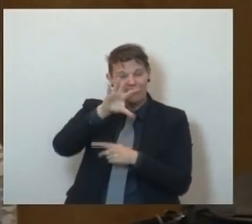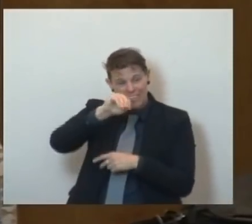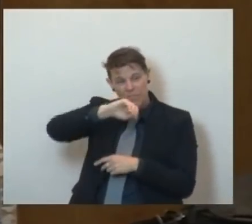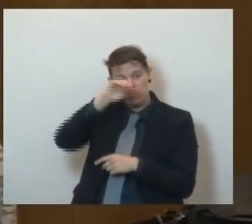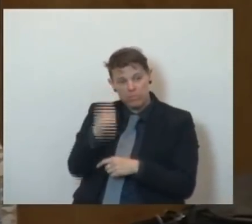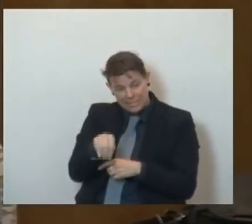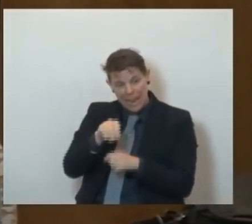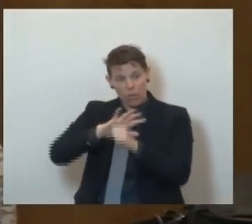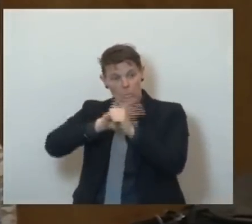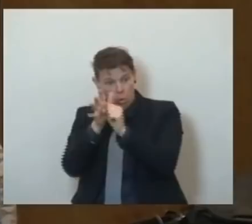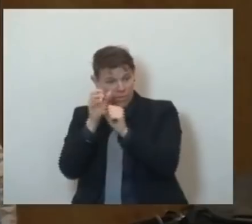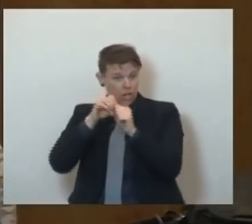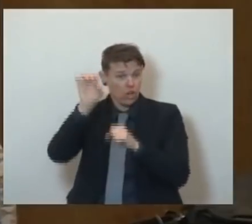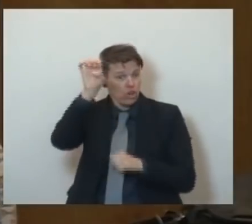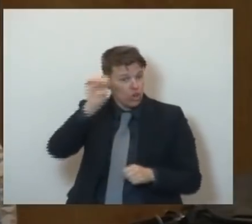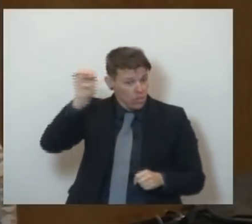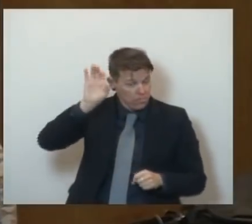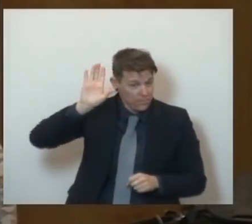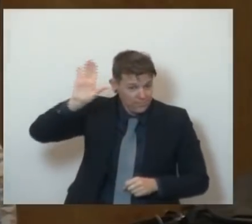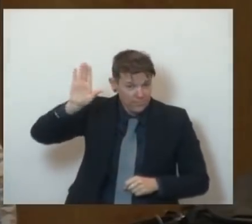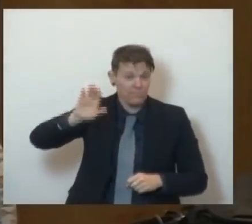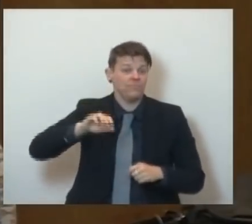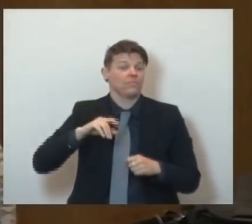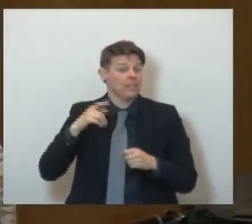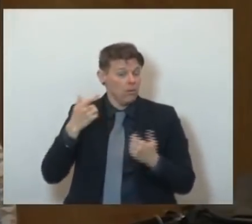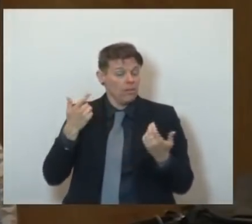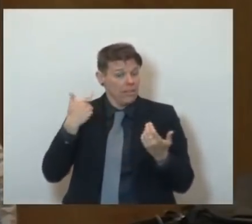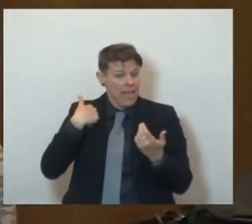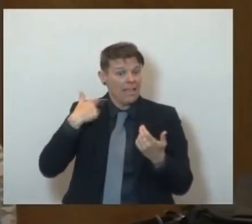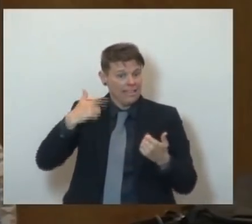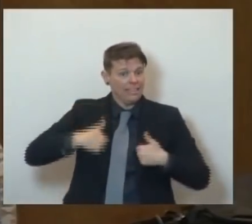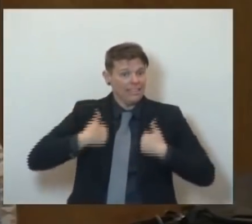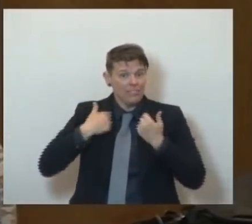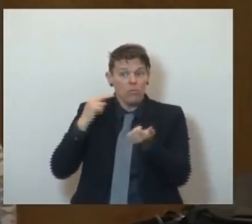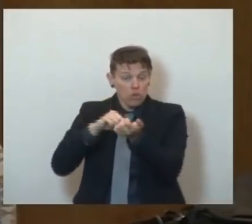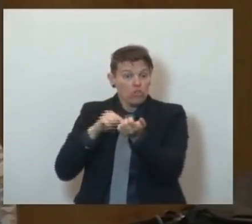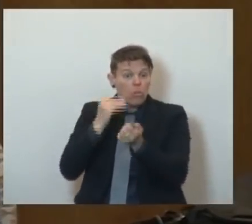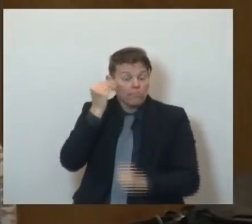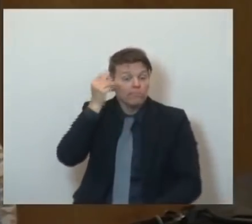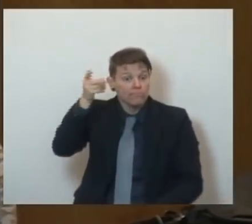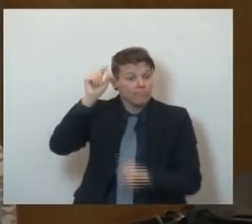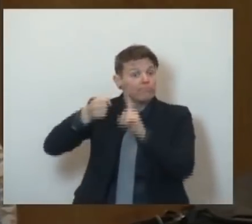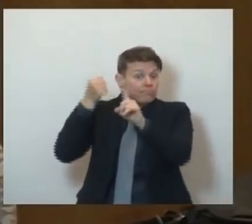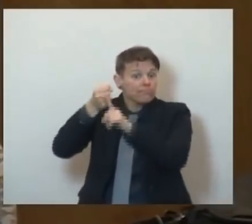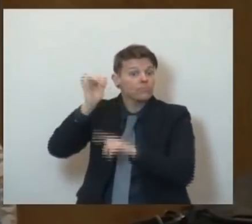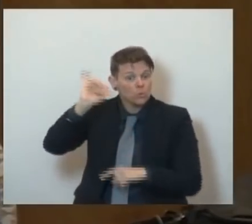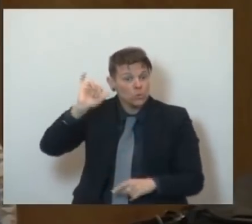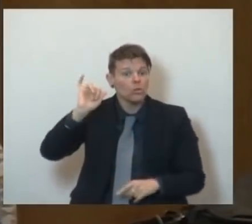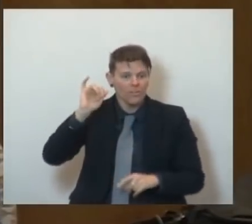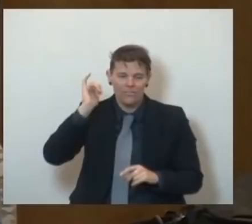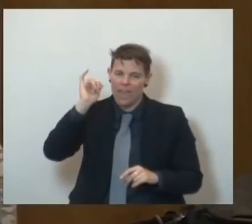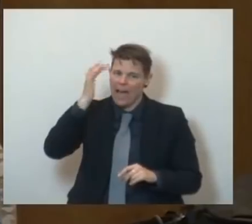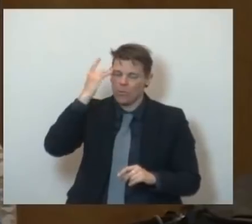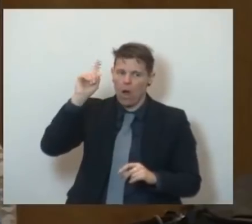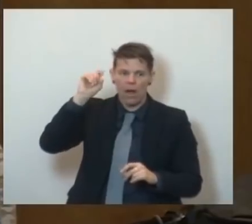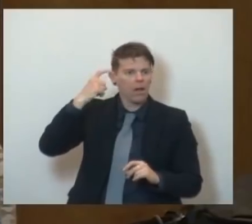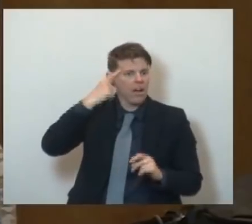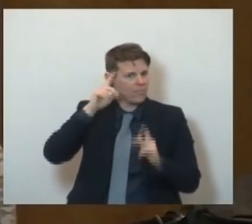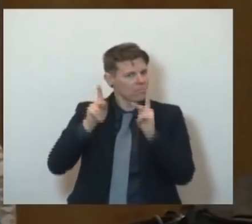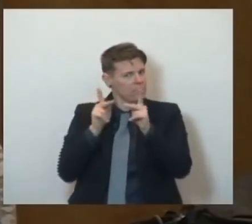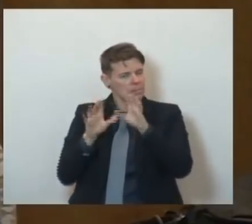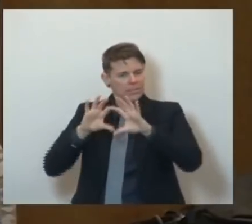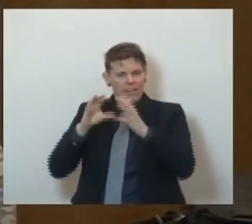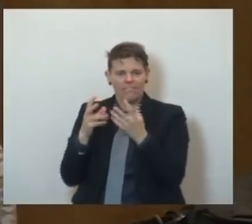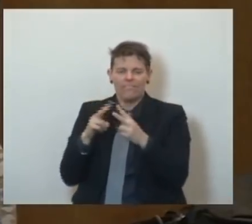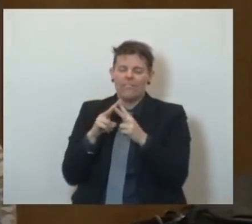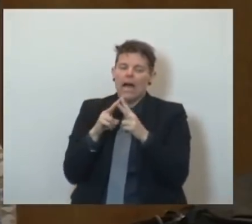people living in nursing facilities. And I think the governor pointed out this is a very, very vulnerable population. And now that